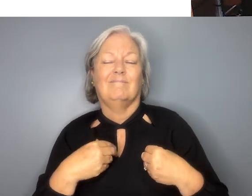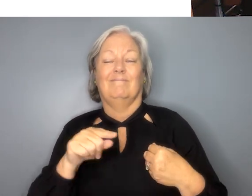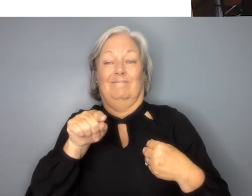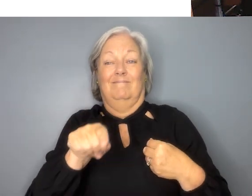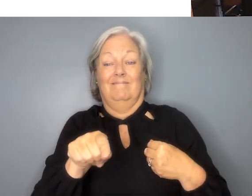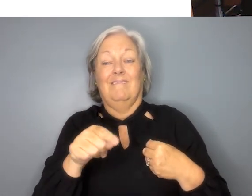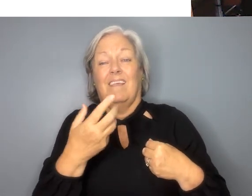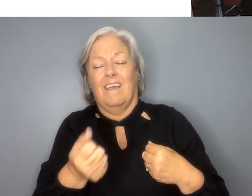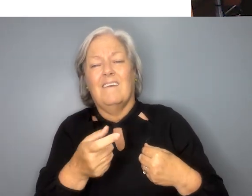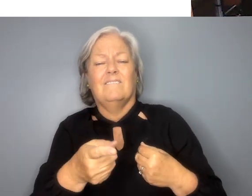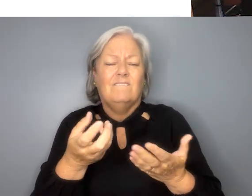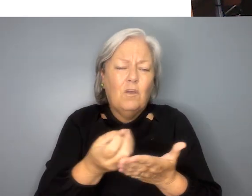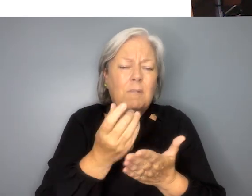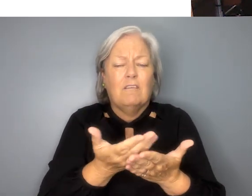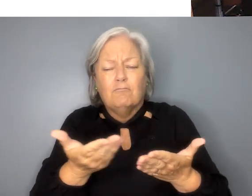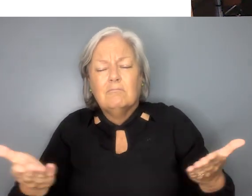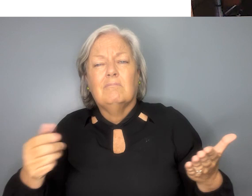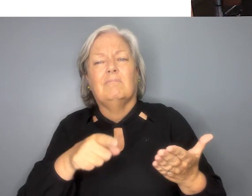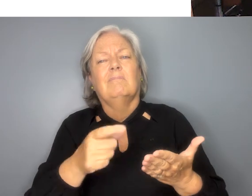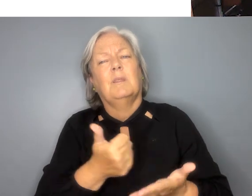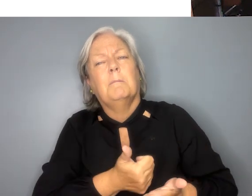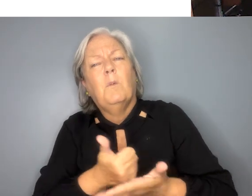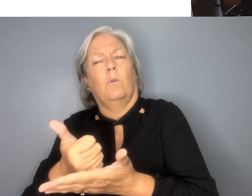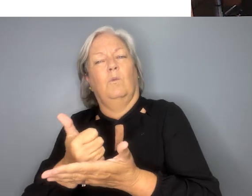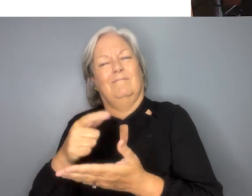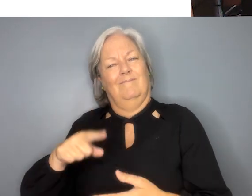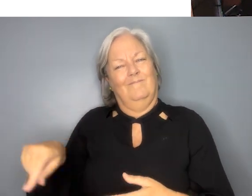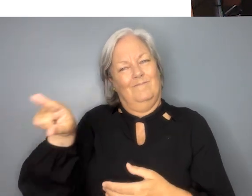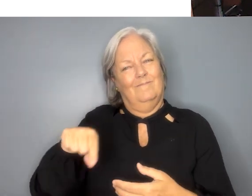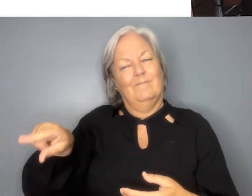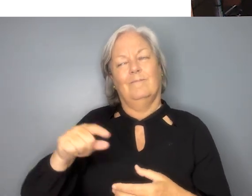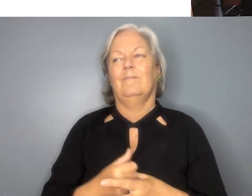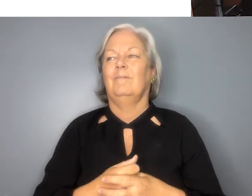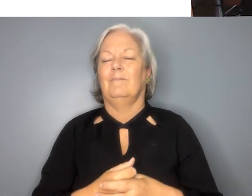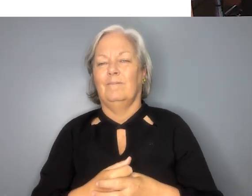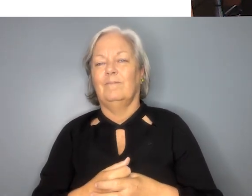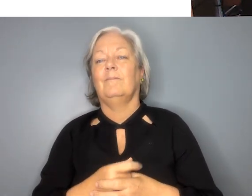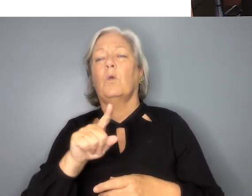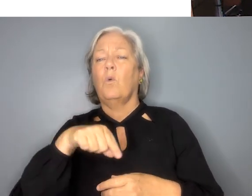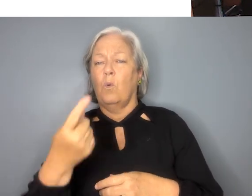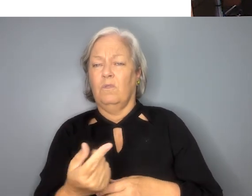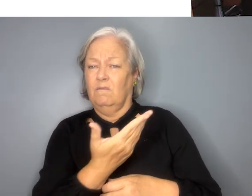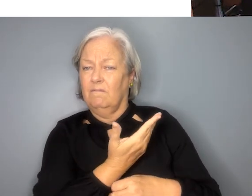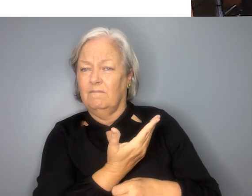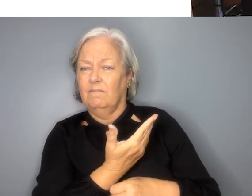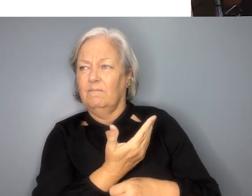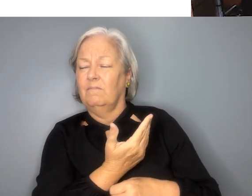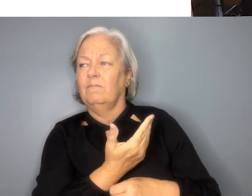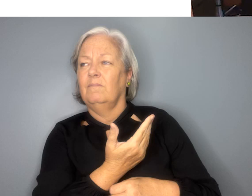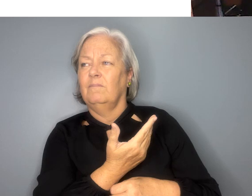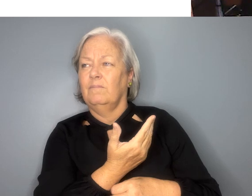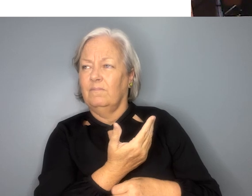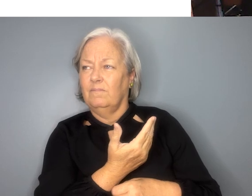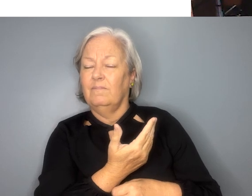there's resources and supports around that may not meet those needs. So some of the things we talk about here too is the fact